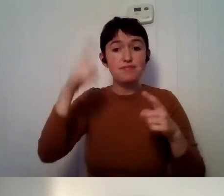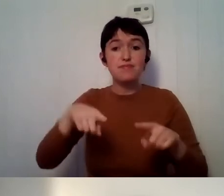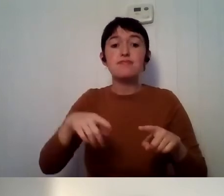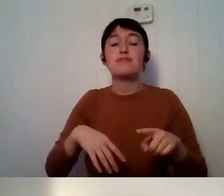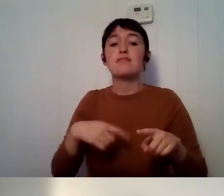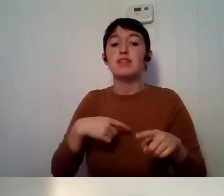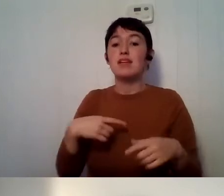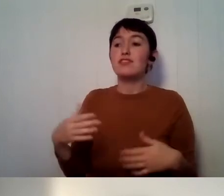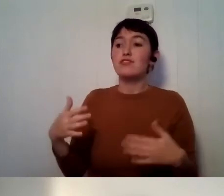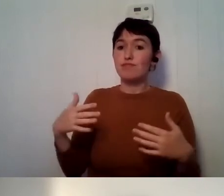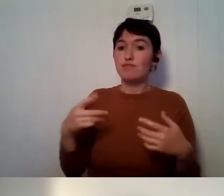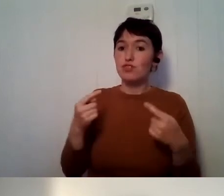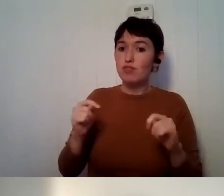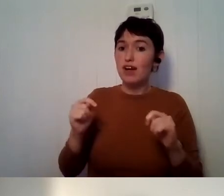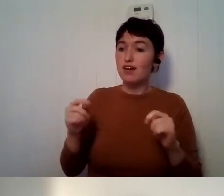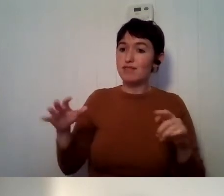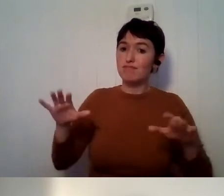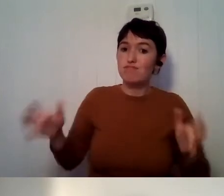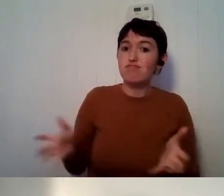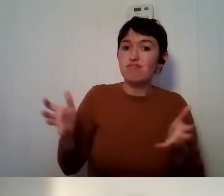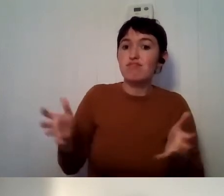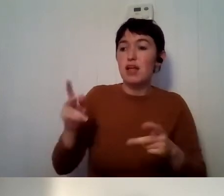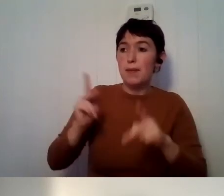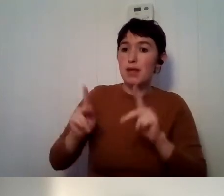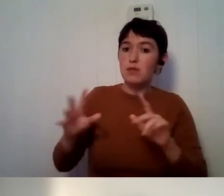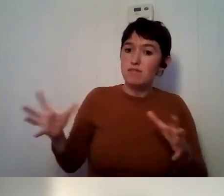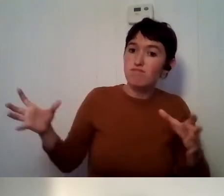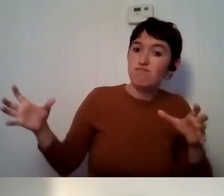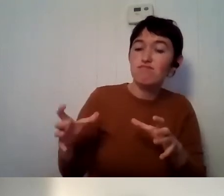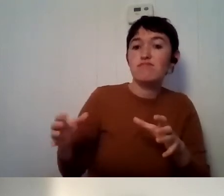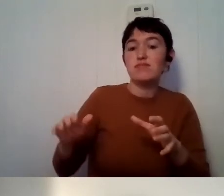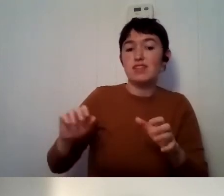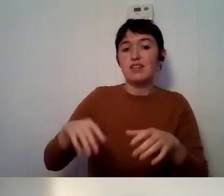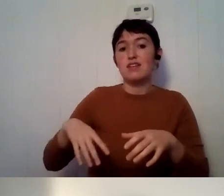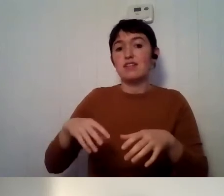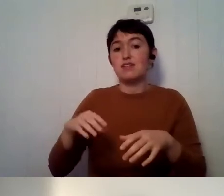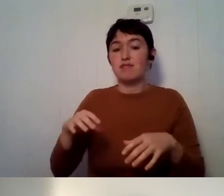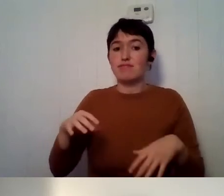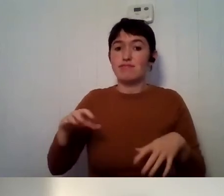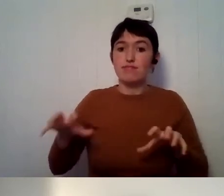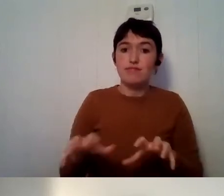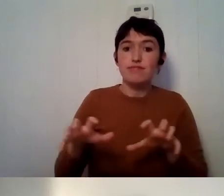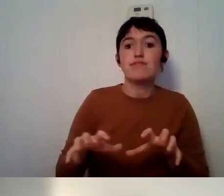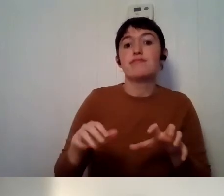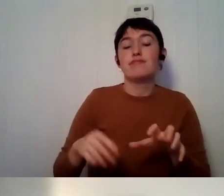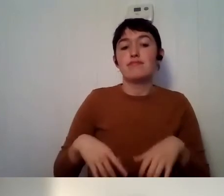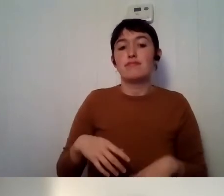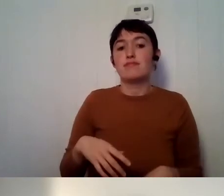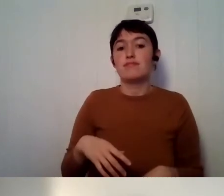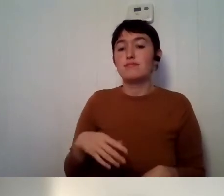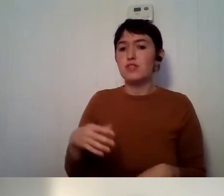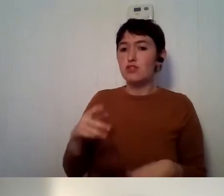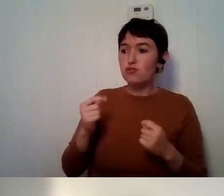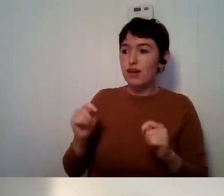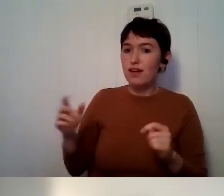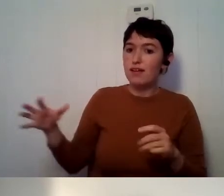issue. Take your families along to see The Last Glaciers at IMAX. It looks incredible, by the way, on the big